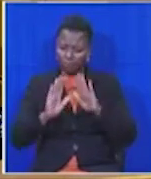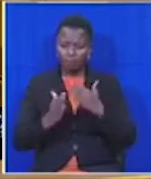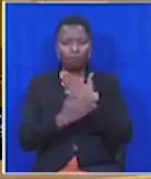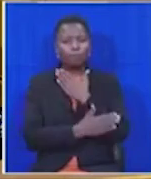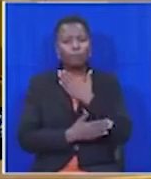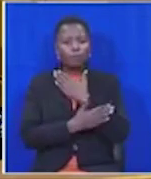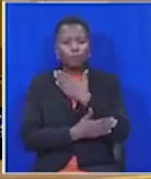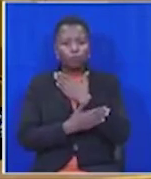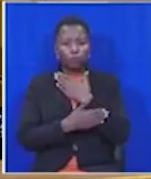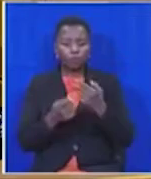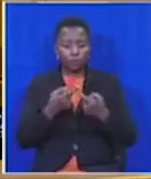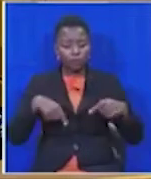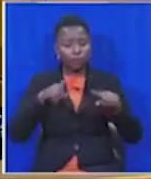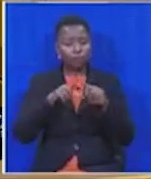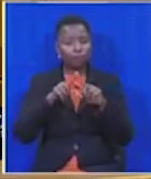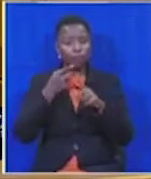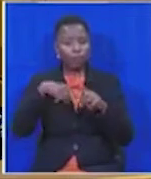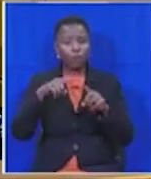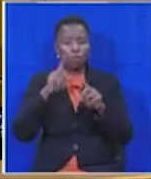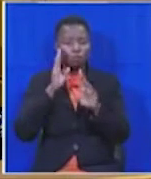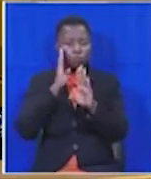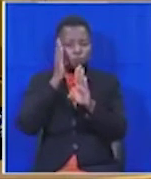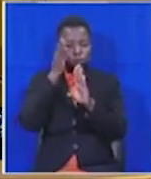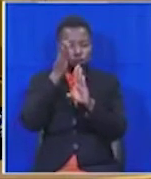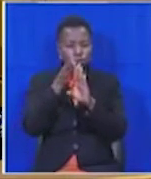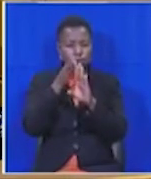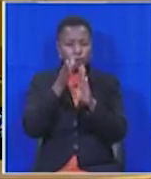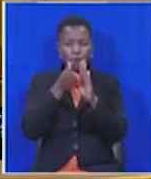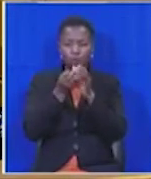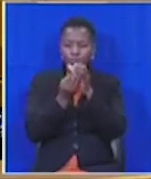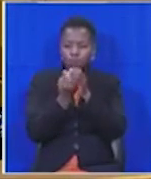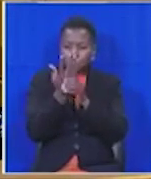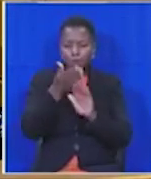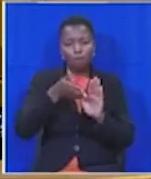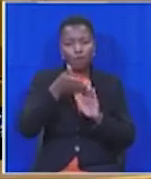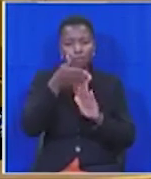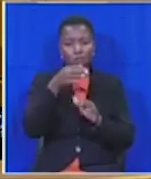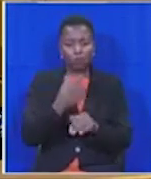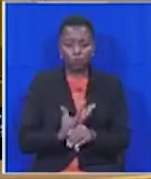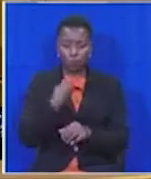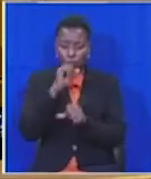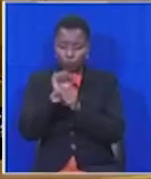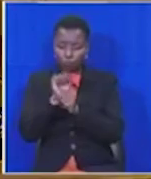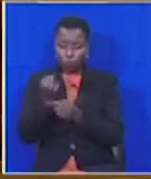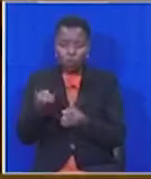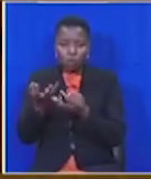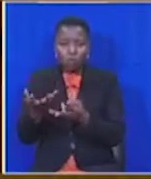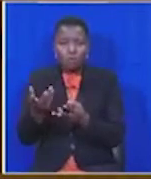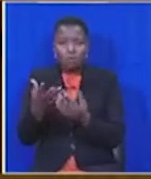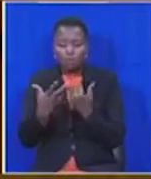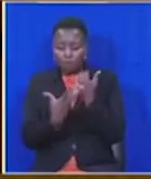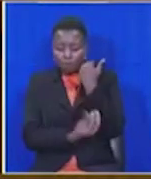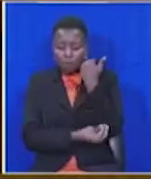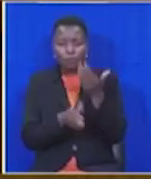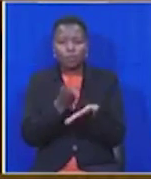agreed on a vision for faster growth, employment creation, particularly for our youth, and the elimination of poverty.